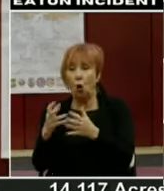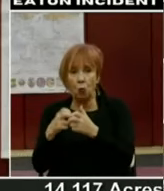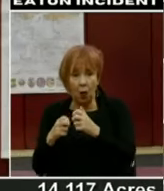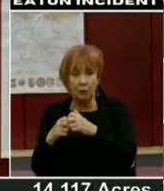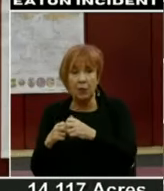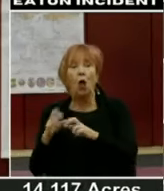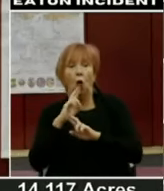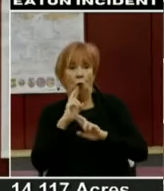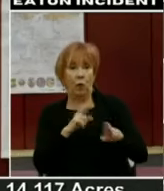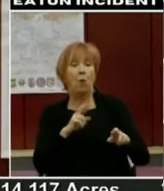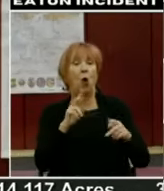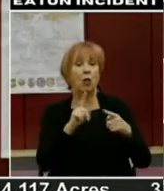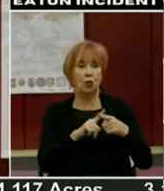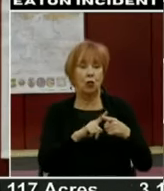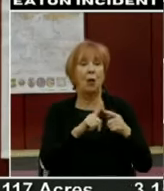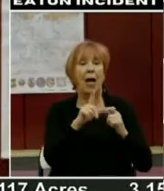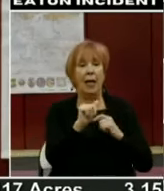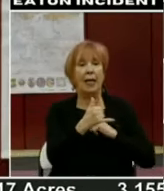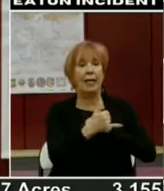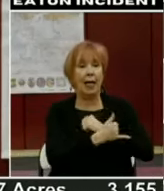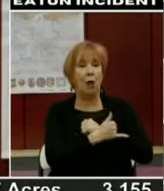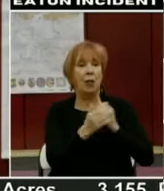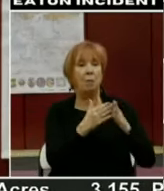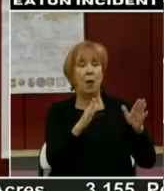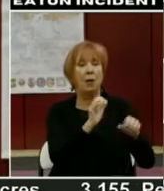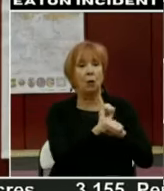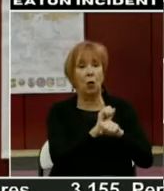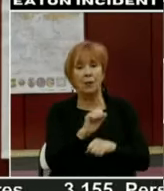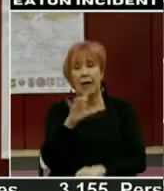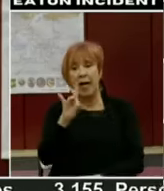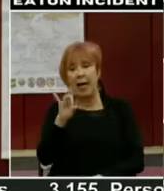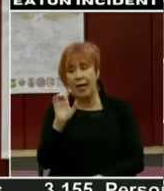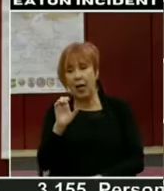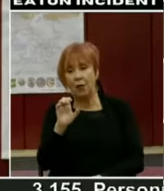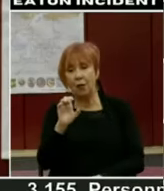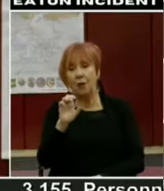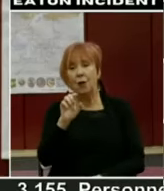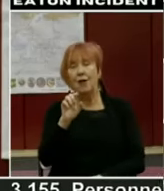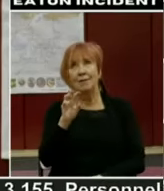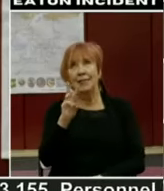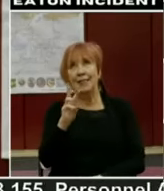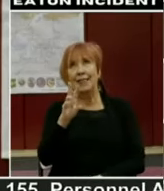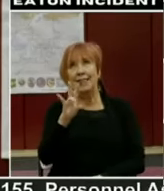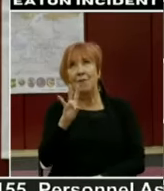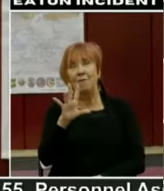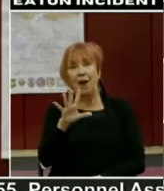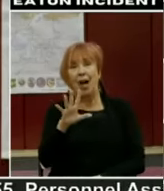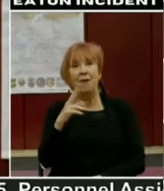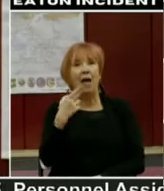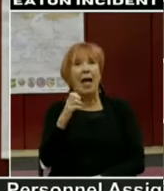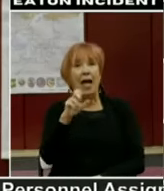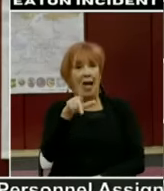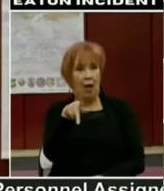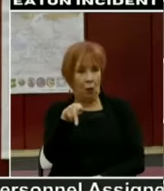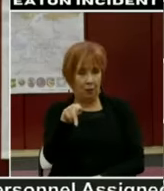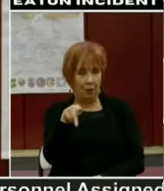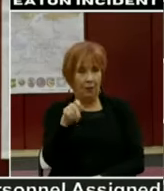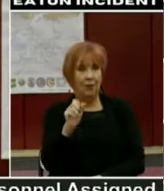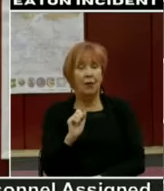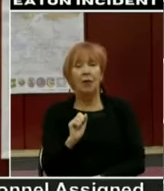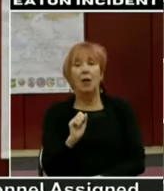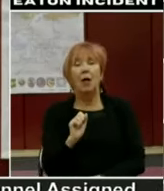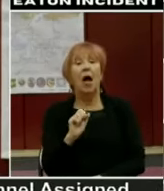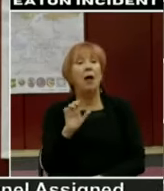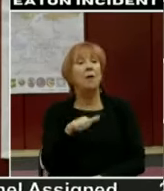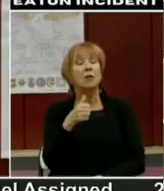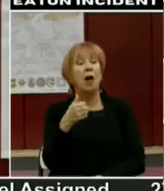them to LA County Public Works, again at 1-800-675-HELP. And there are one area that I would want to mention,